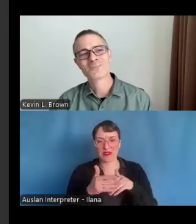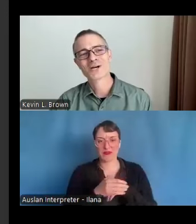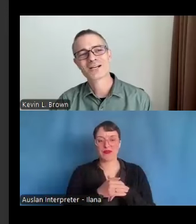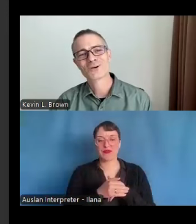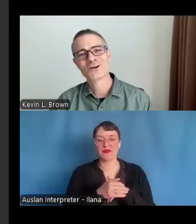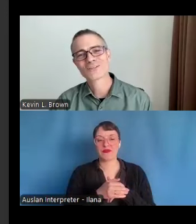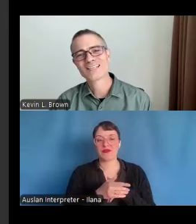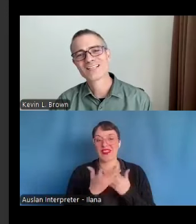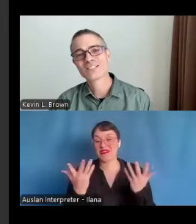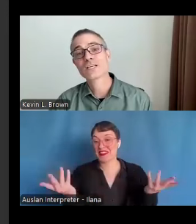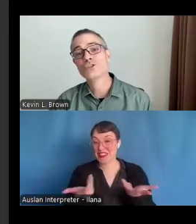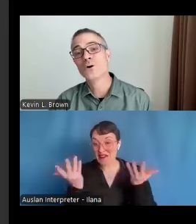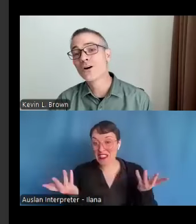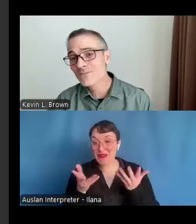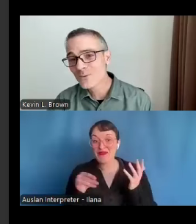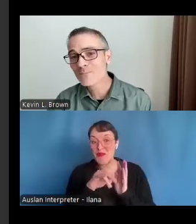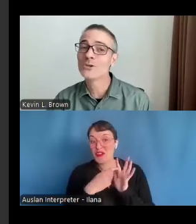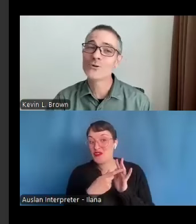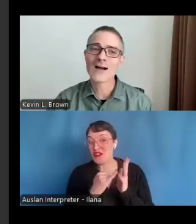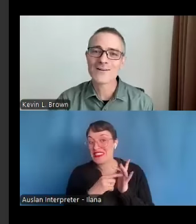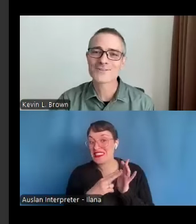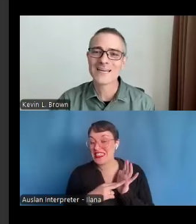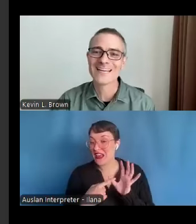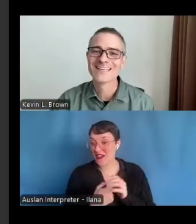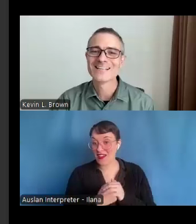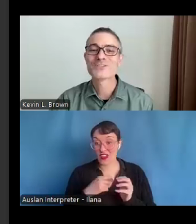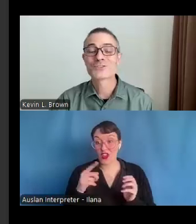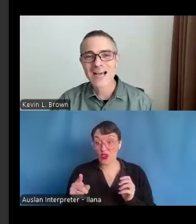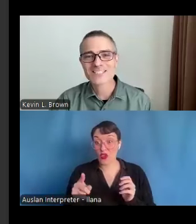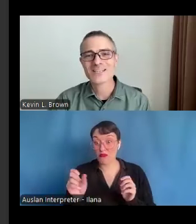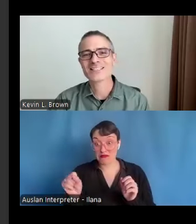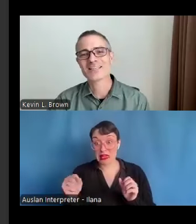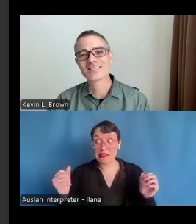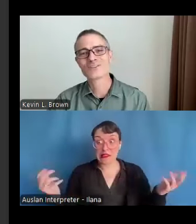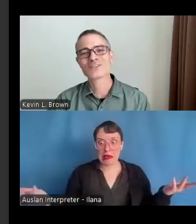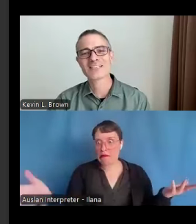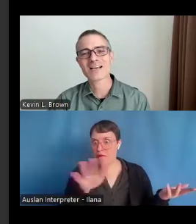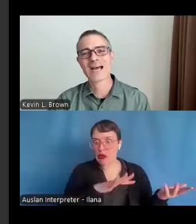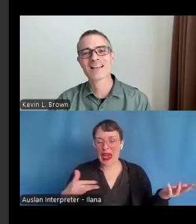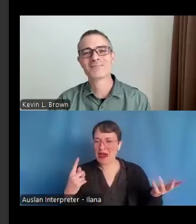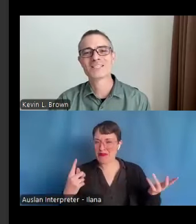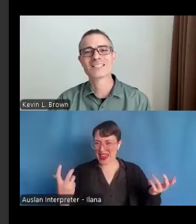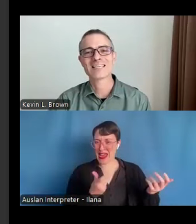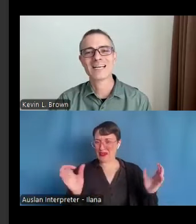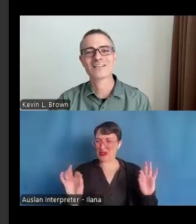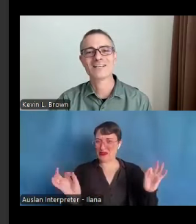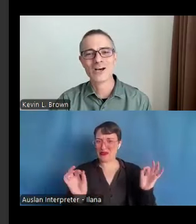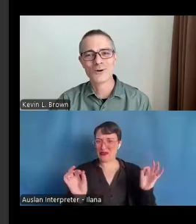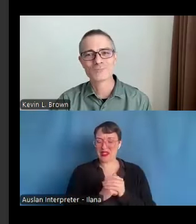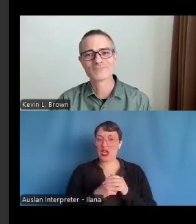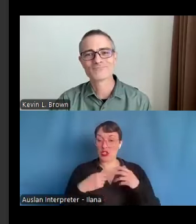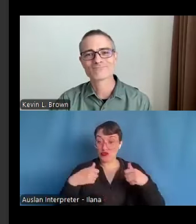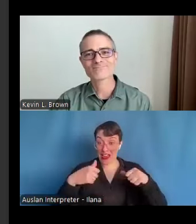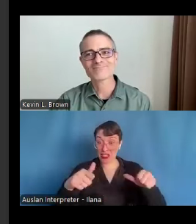from a marketing pro, Christina. She says, you are everywhere, but you don't have to be. Strategy is a decision to take a path to say